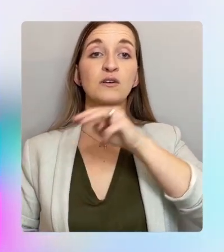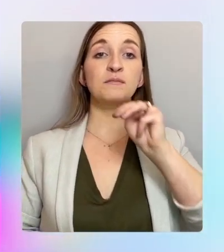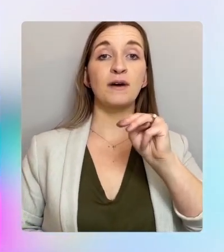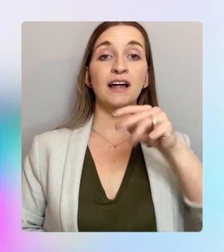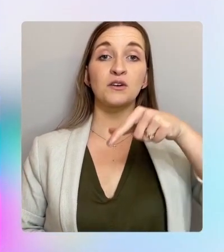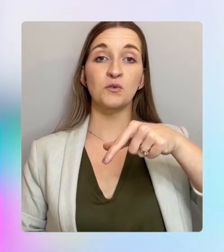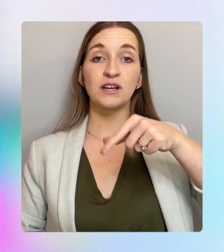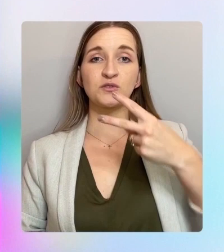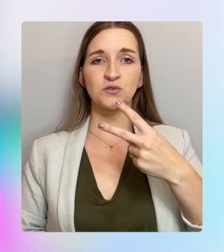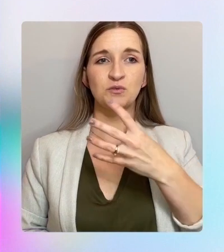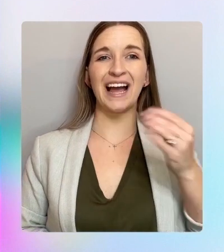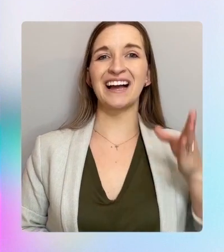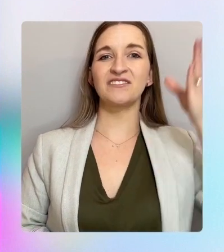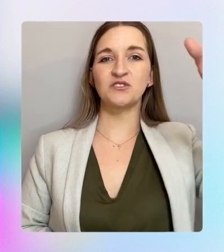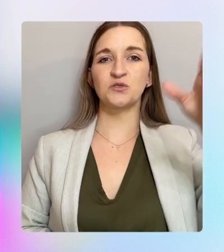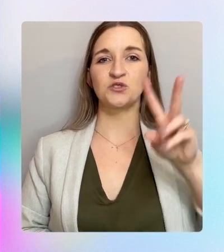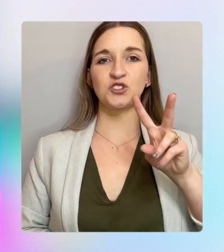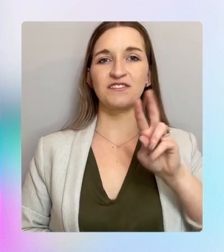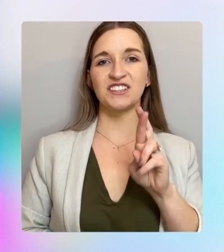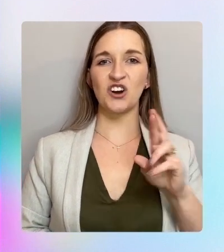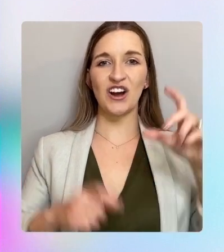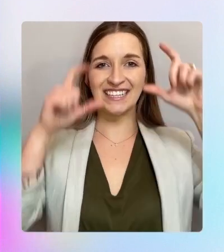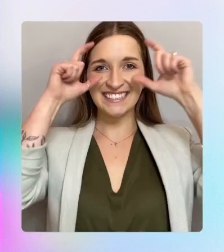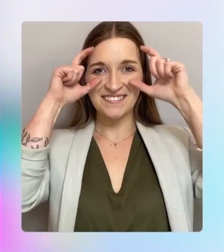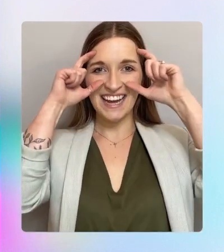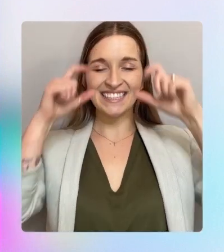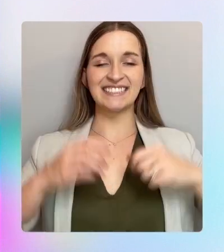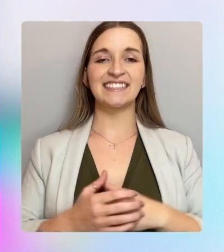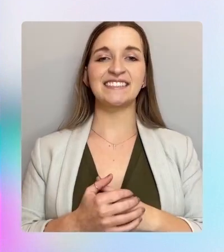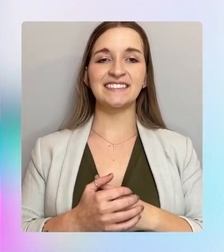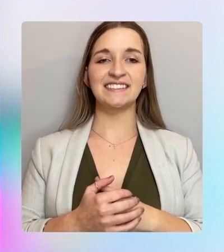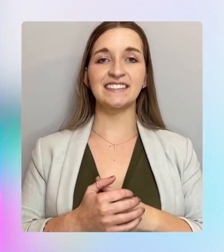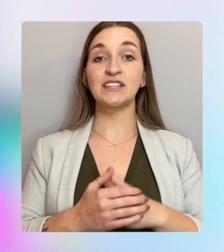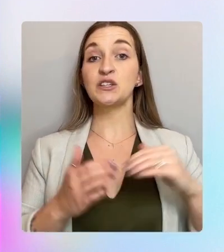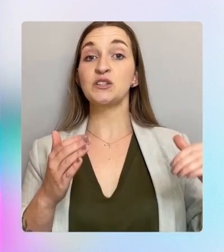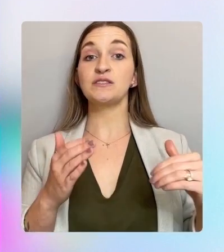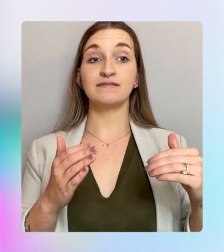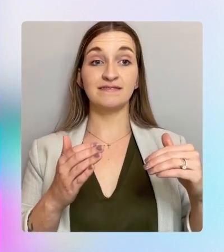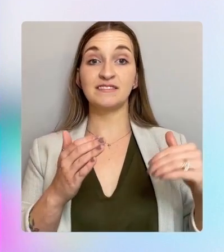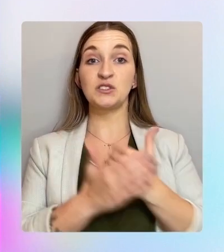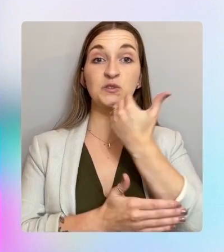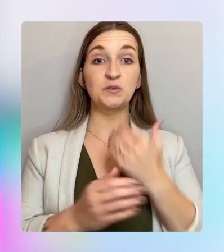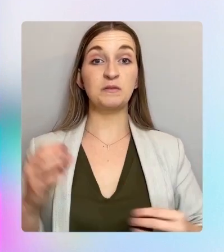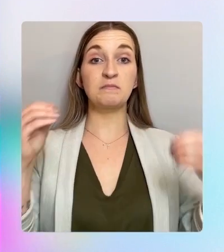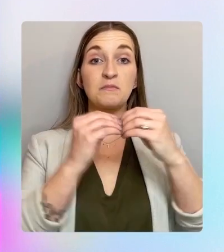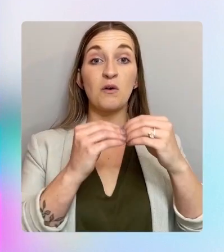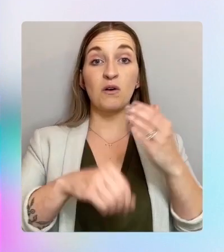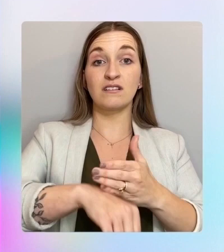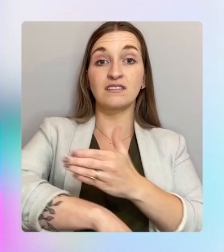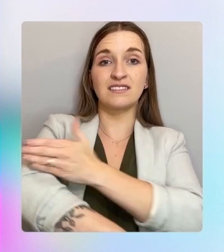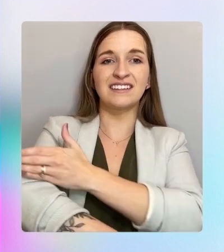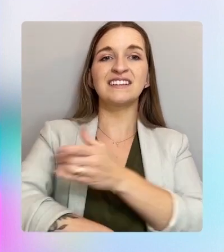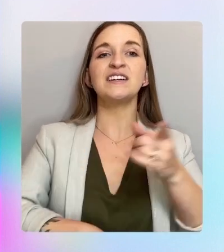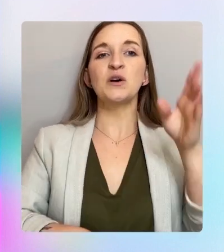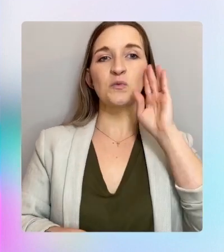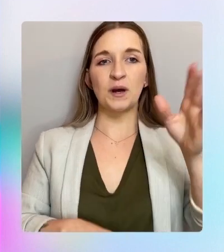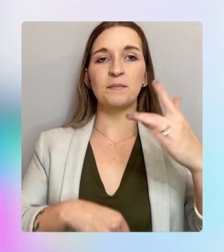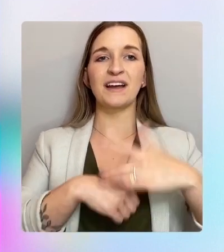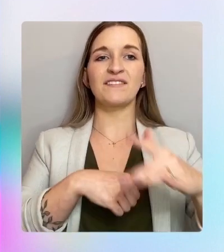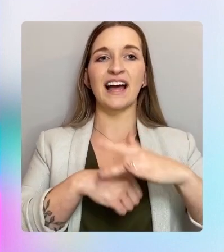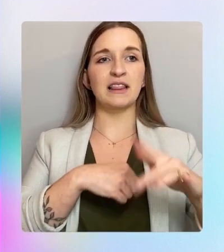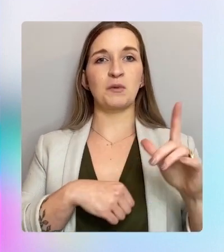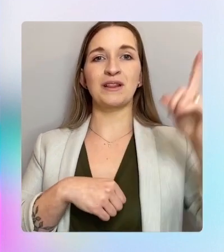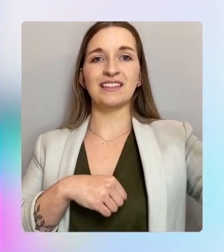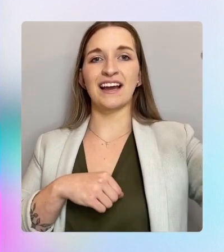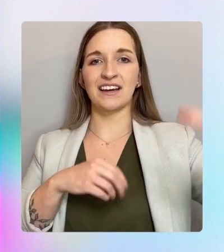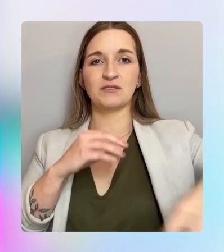devices. New improvements to body tracking in the coming years will be available through the same API.